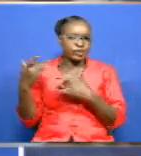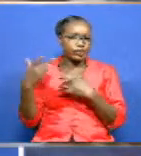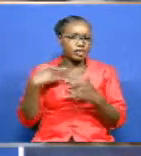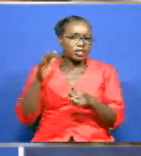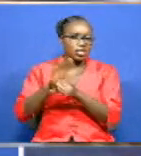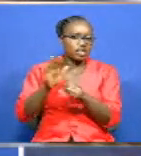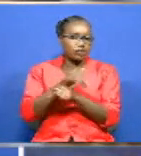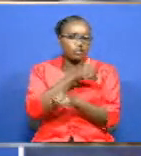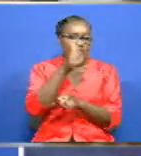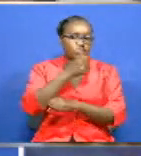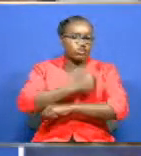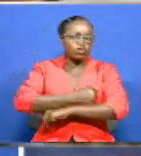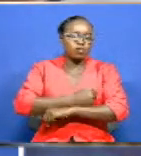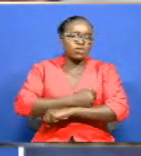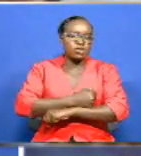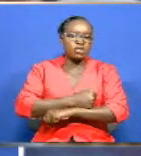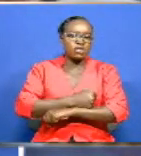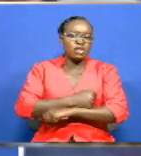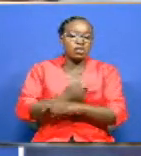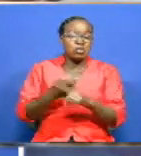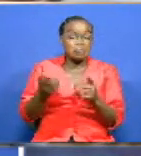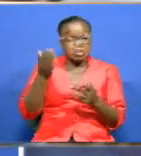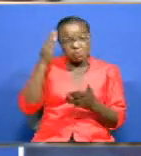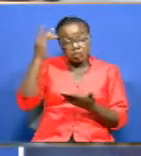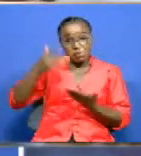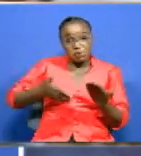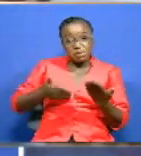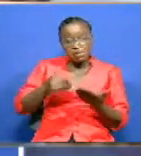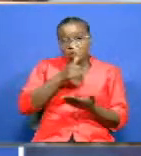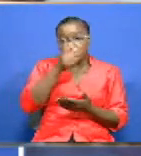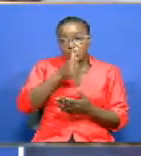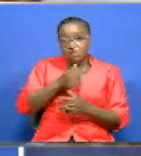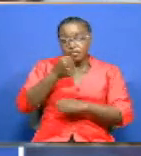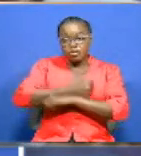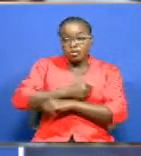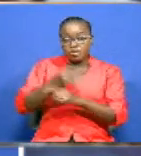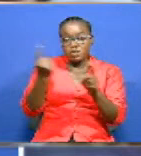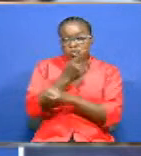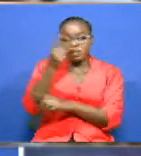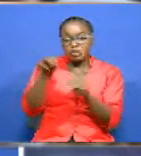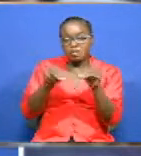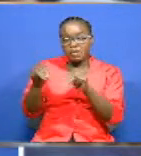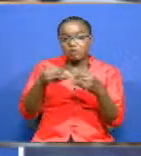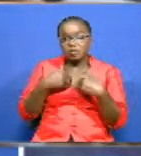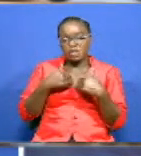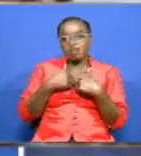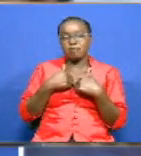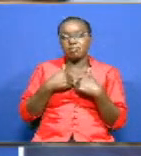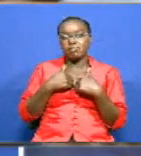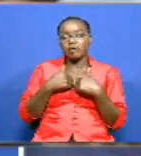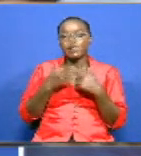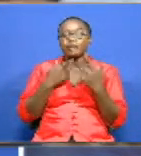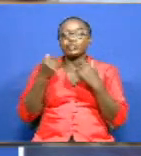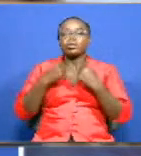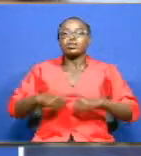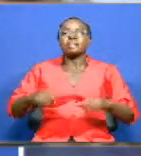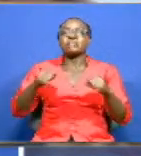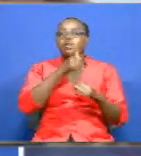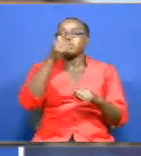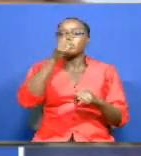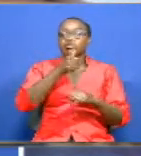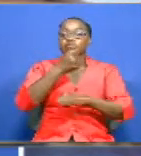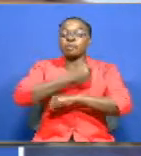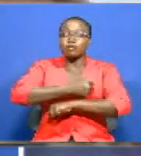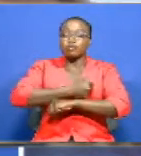the private schools. But you know, private schools are under different management. When we've talked to the chairman of the private